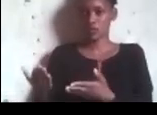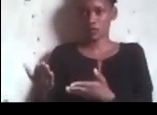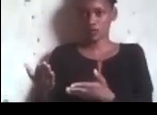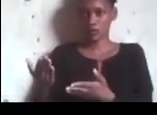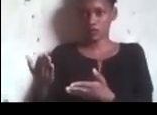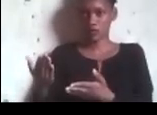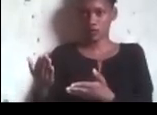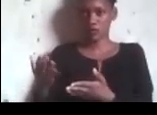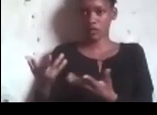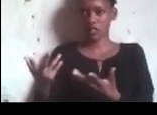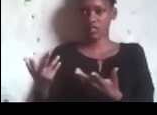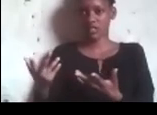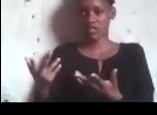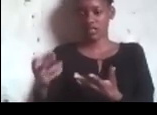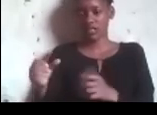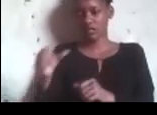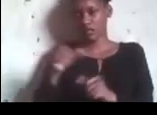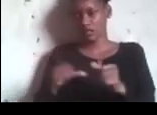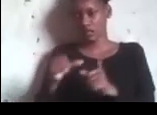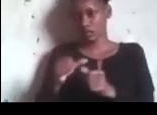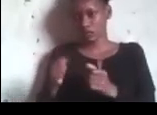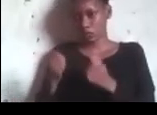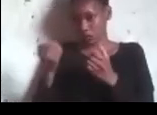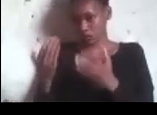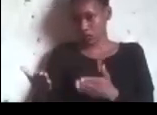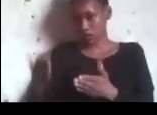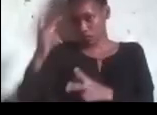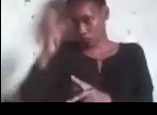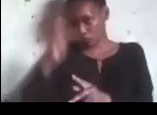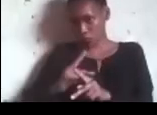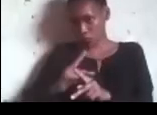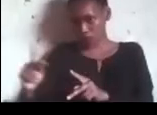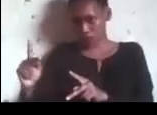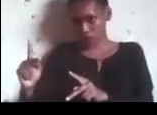social service professional, and